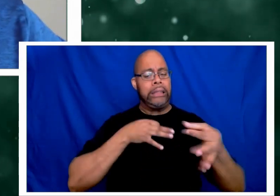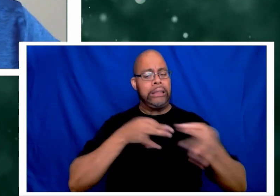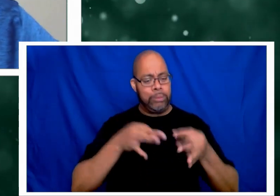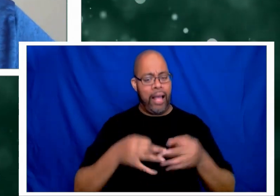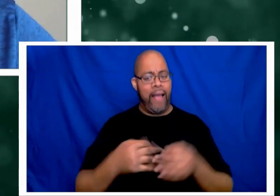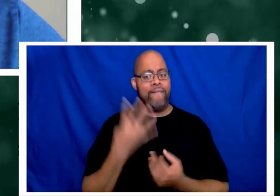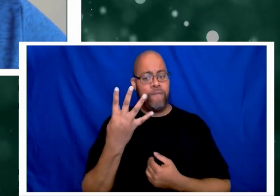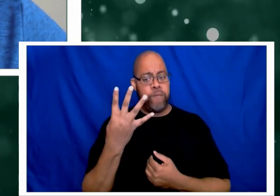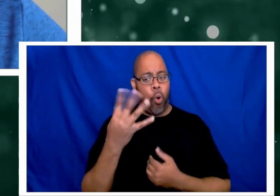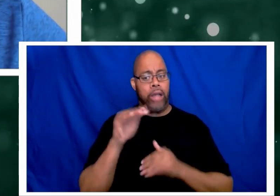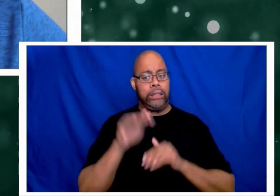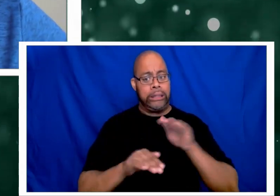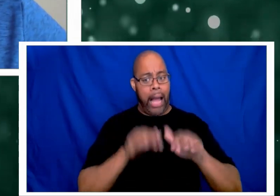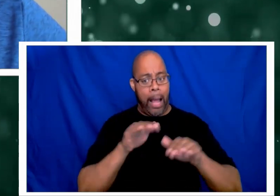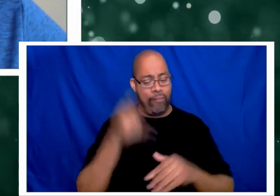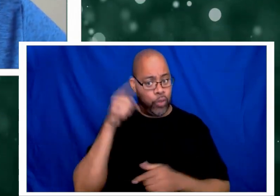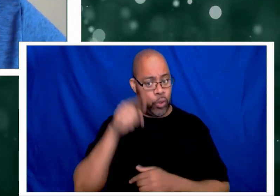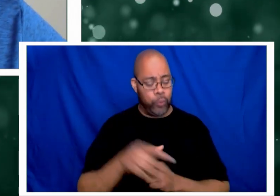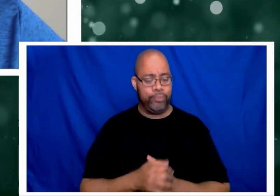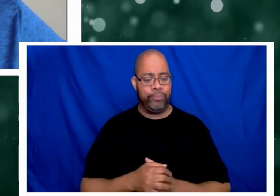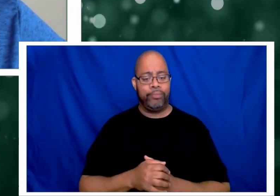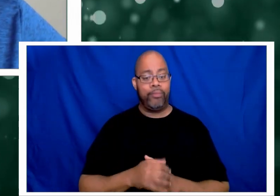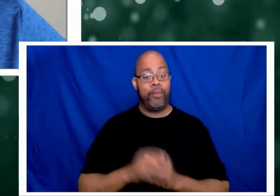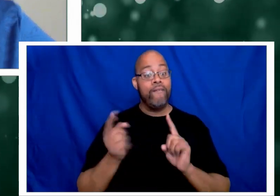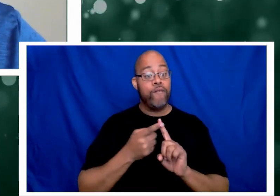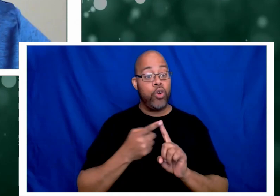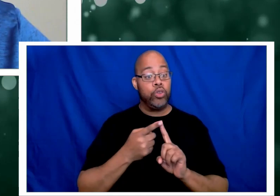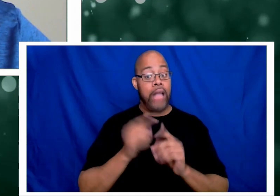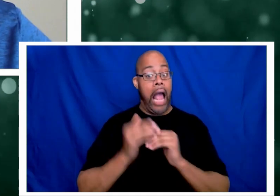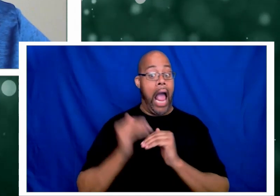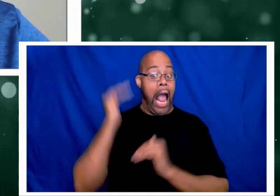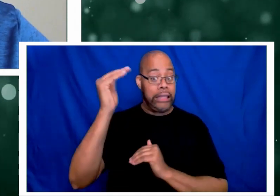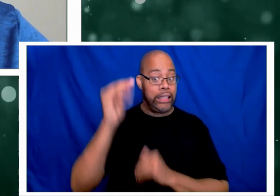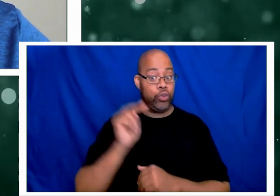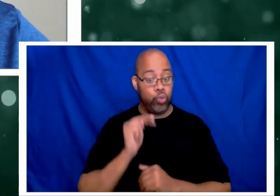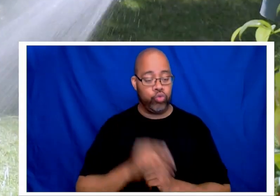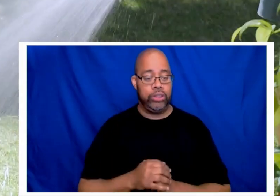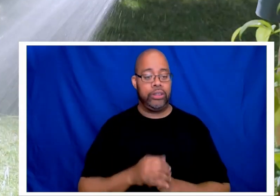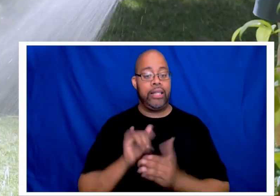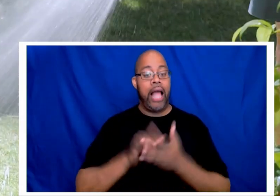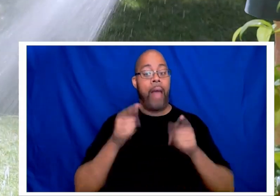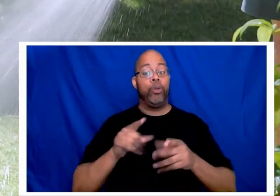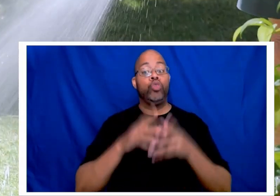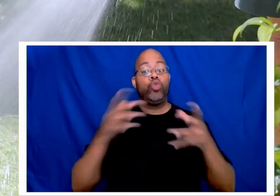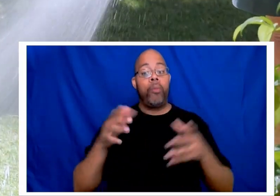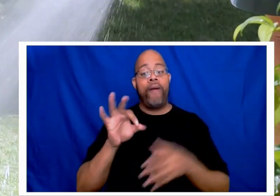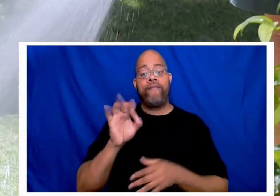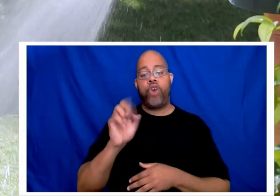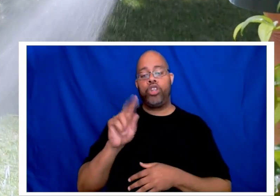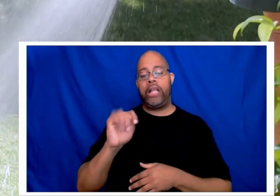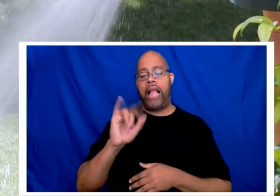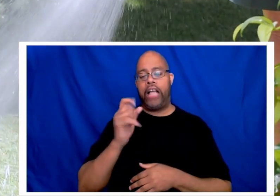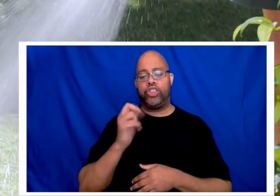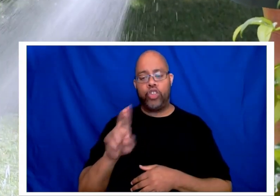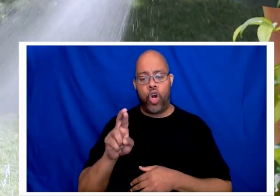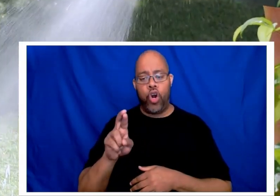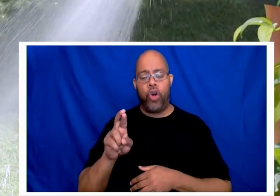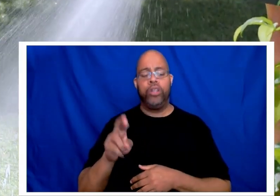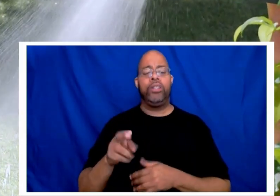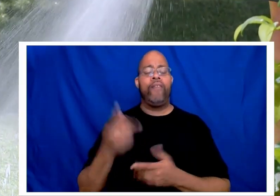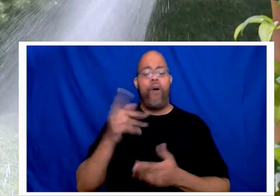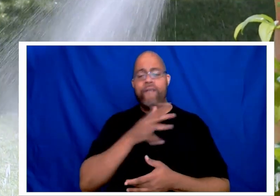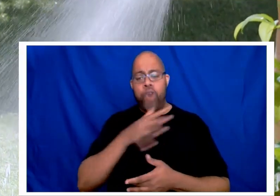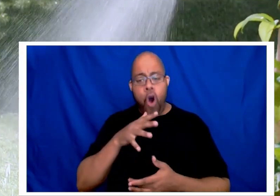today for you guys. First of all, excess nutrients. This happens when too much fertilizer is applied by farmers in agriculture or by people